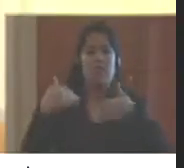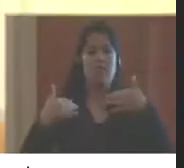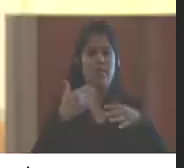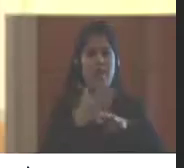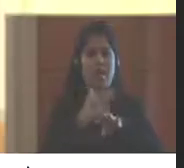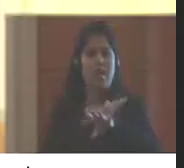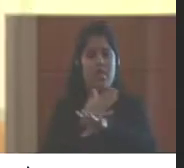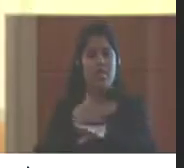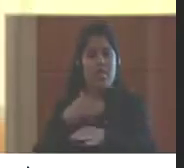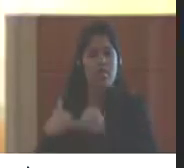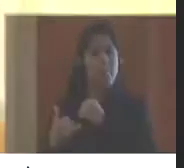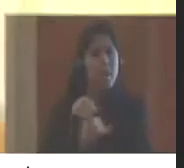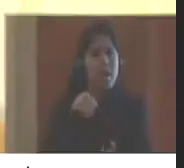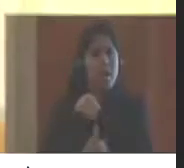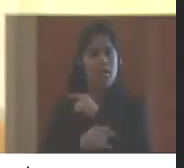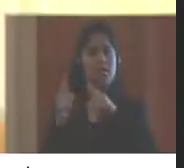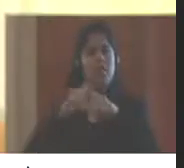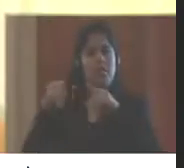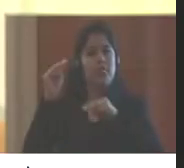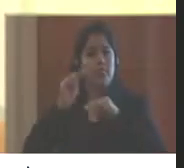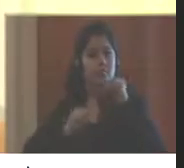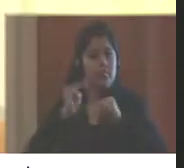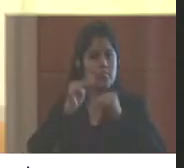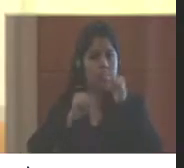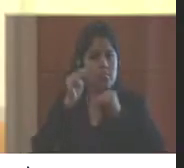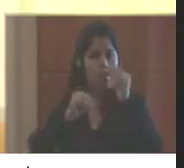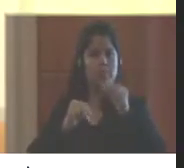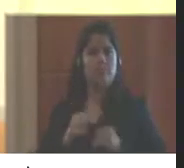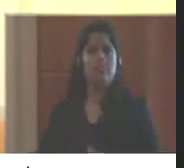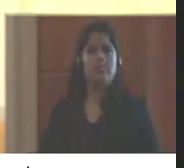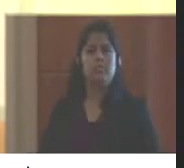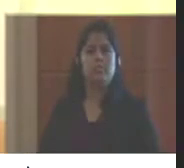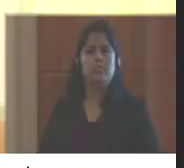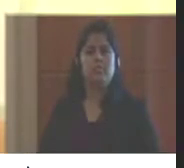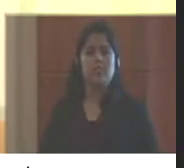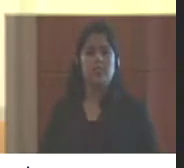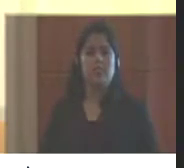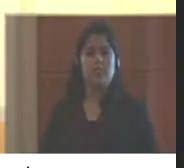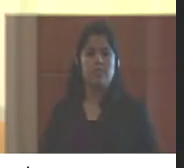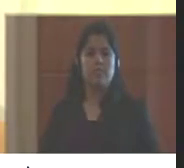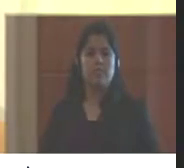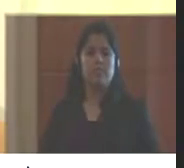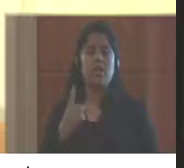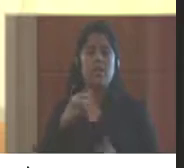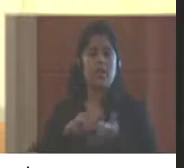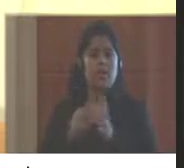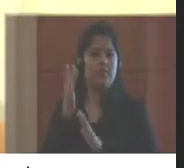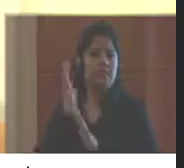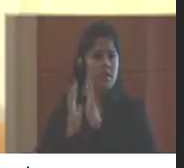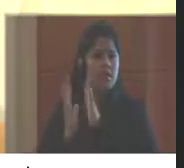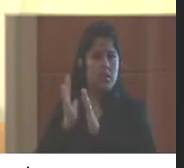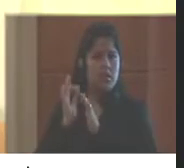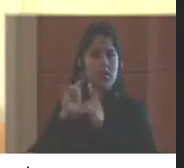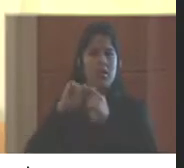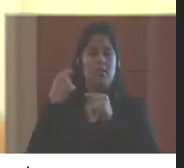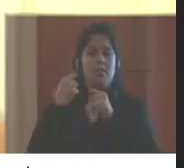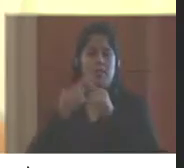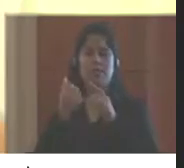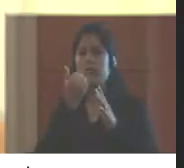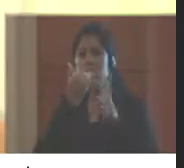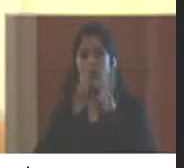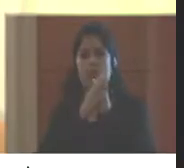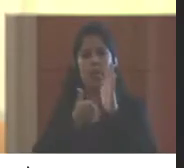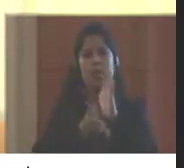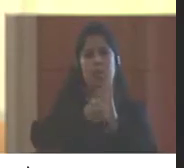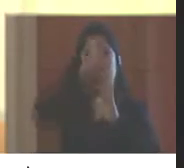He also helped us tackle some of the adverse events that we have had to face in my country. But the building was old,